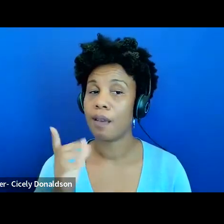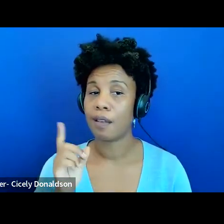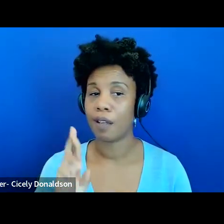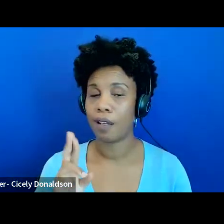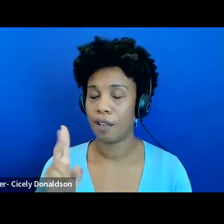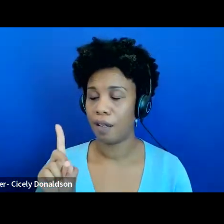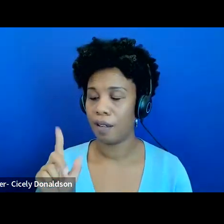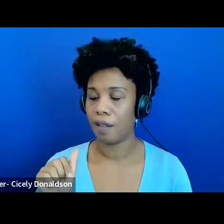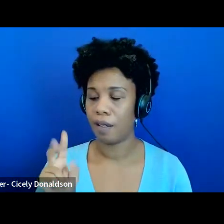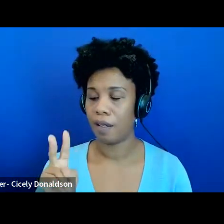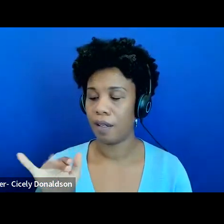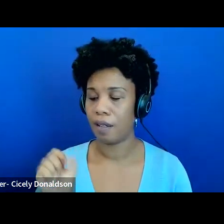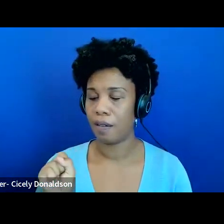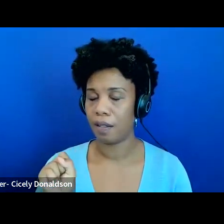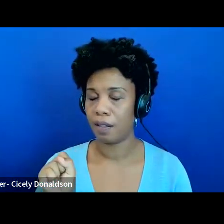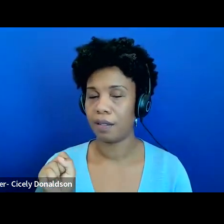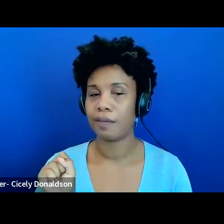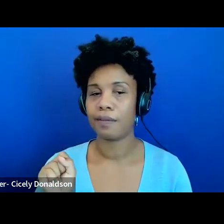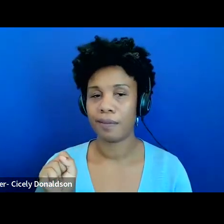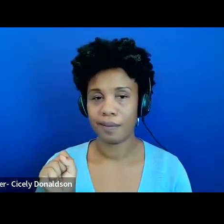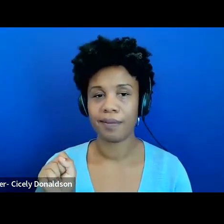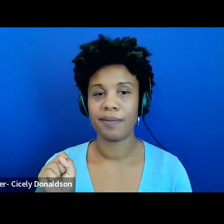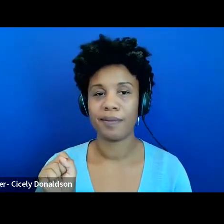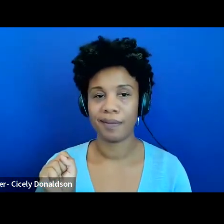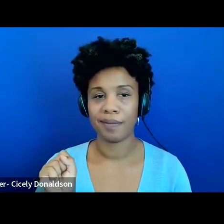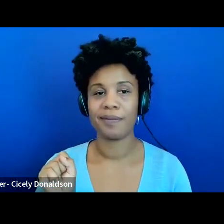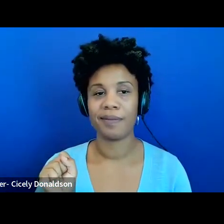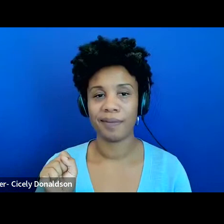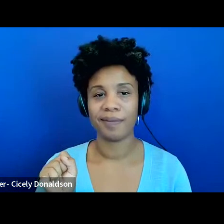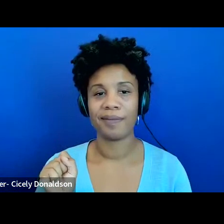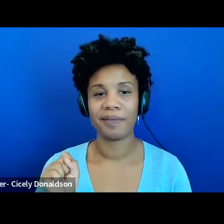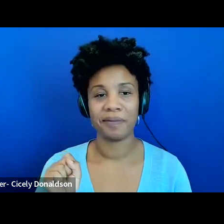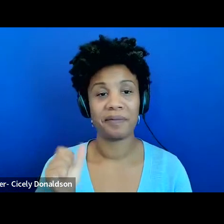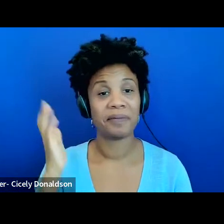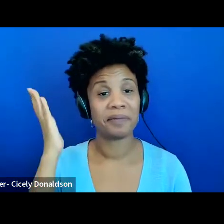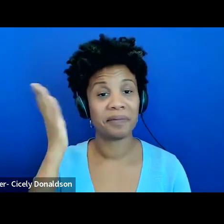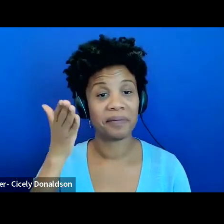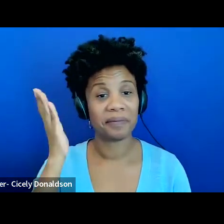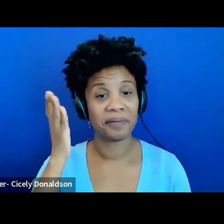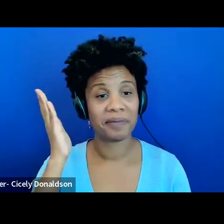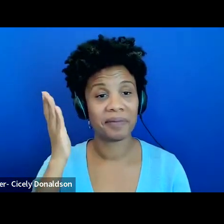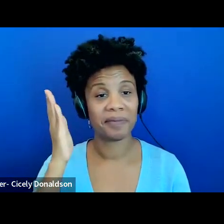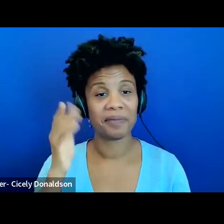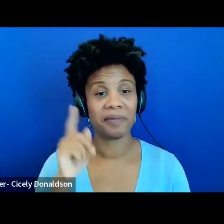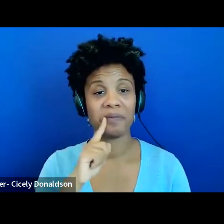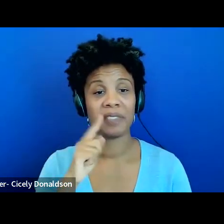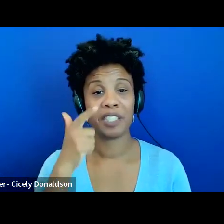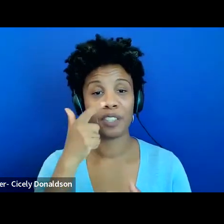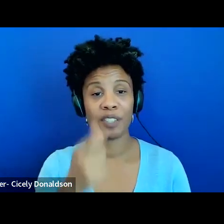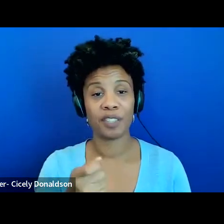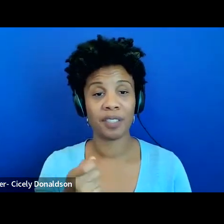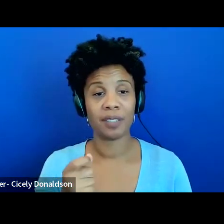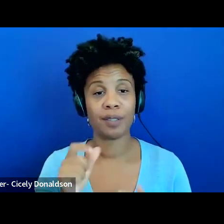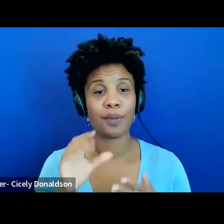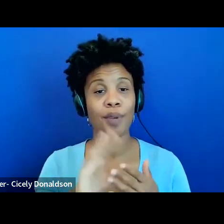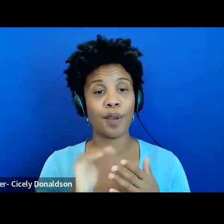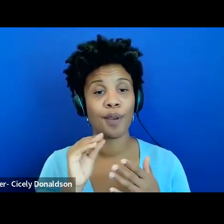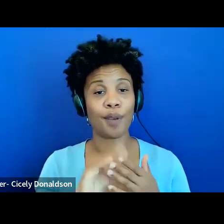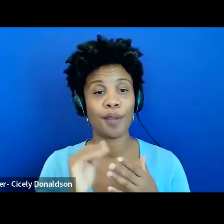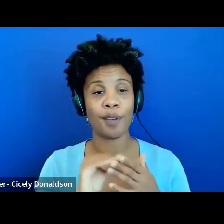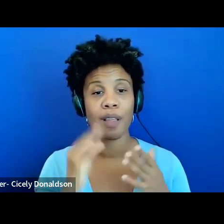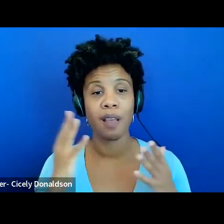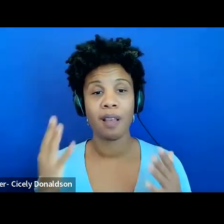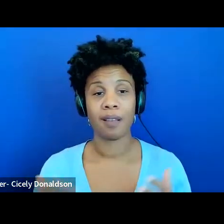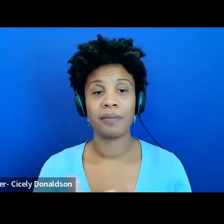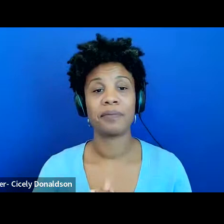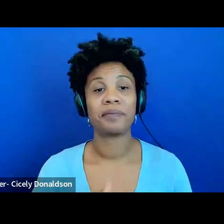very, very interesting, informative presentation. You